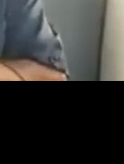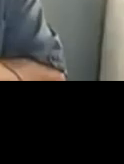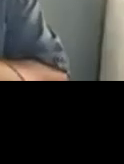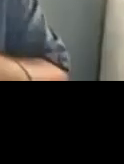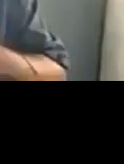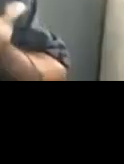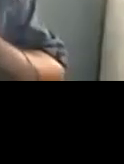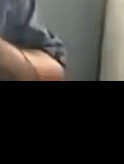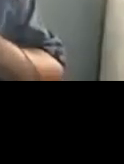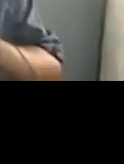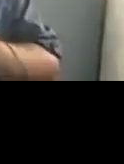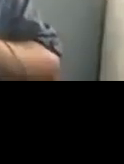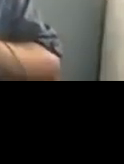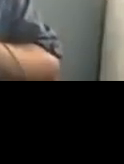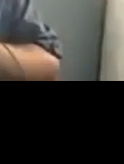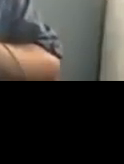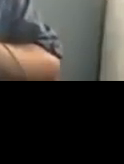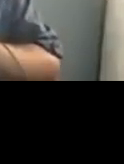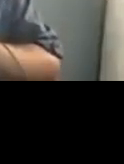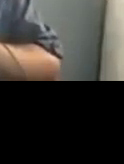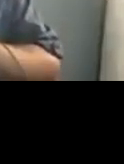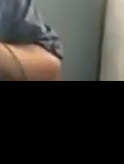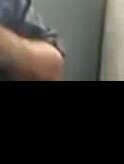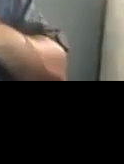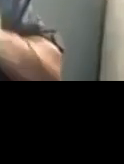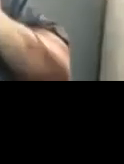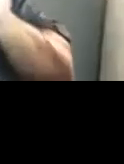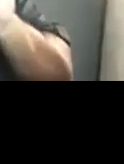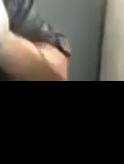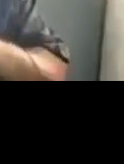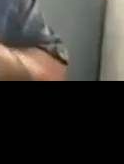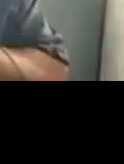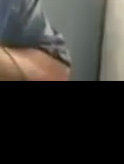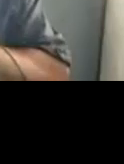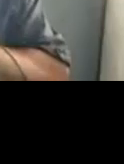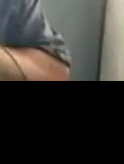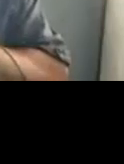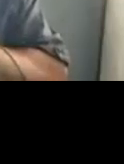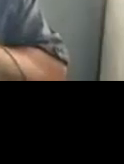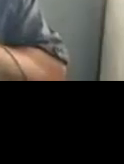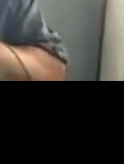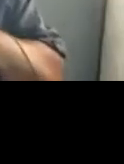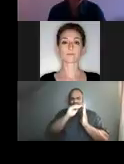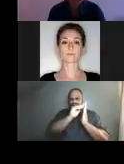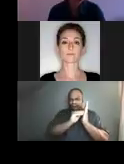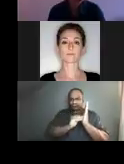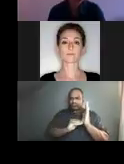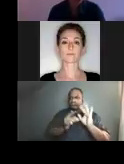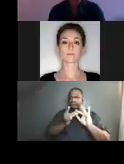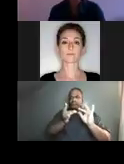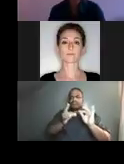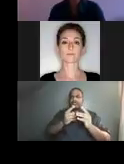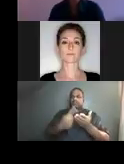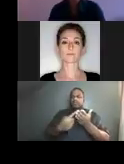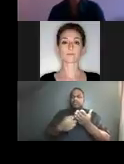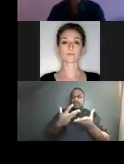Alexander, maybe you can show it. And in this manifest, they wrote about inclusion and diversity.